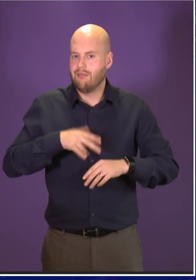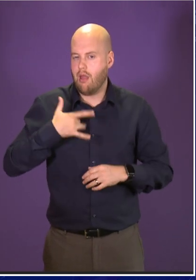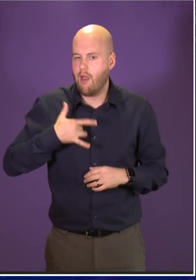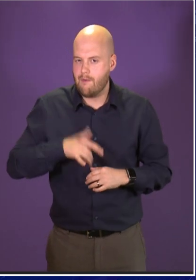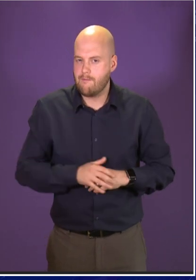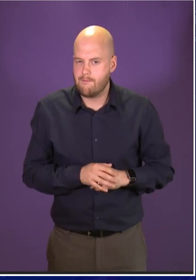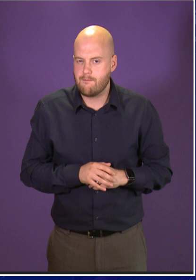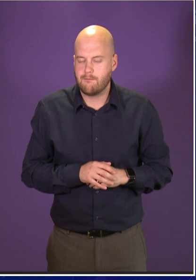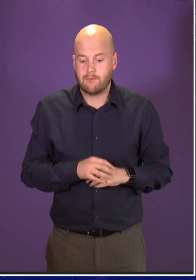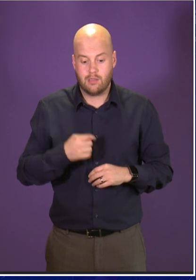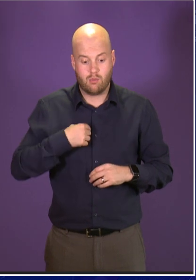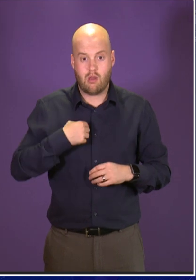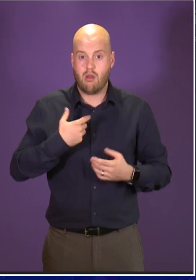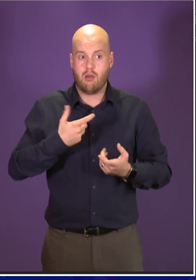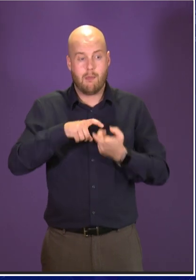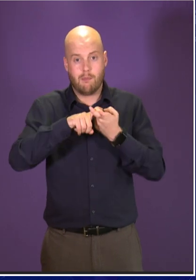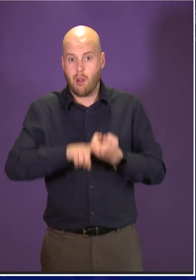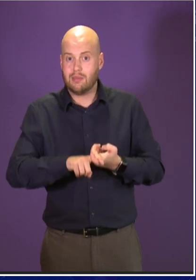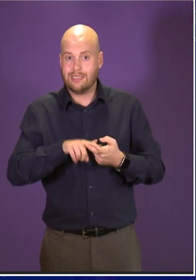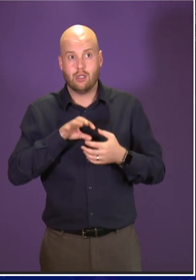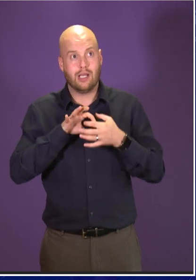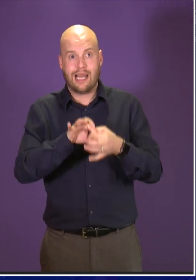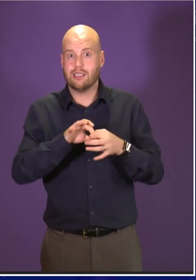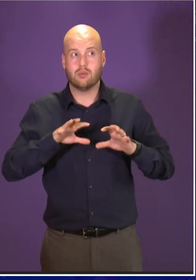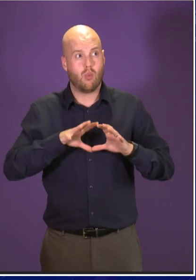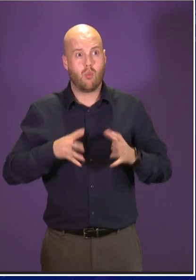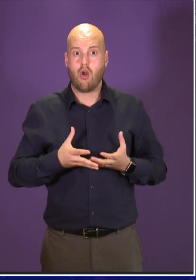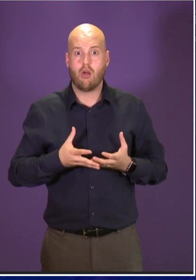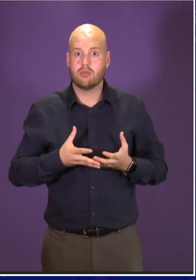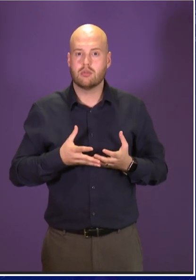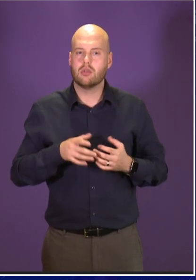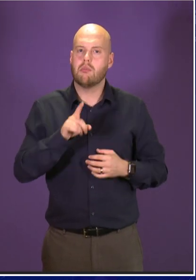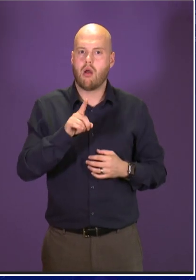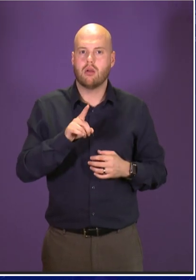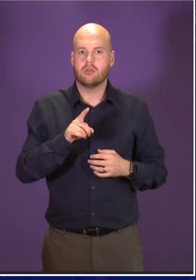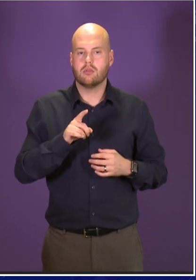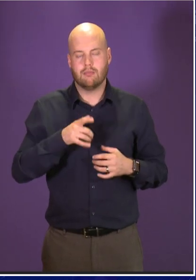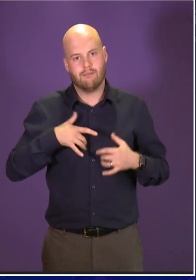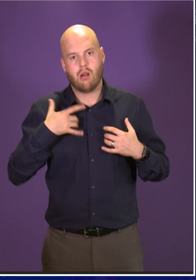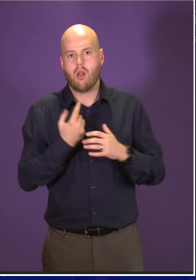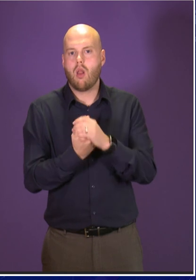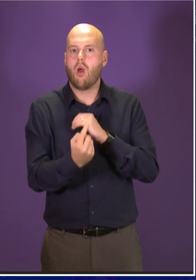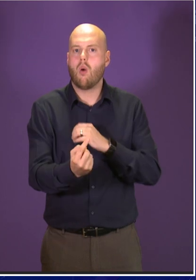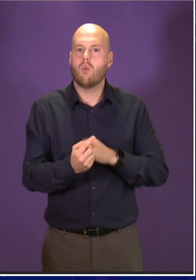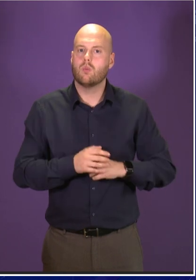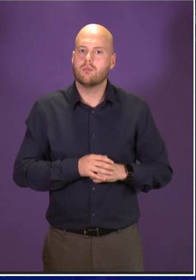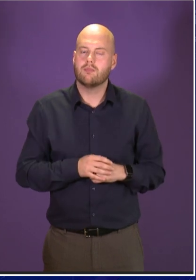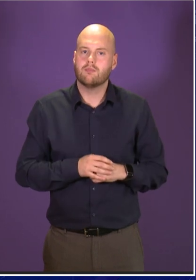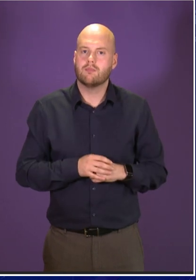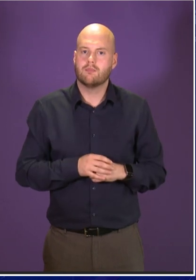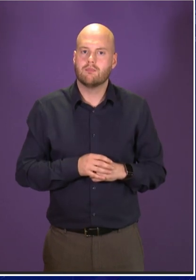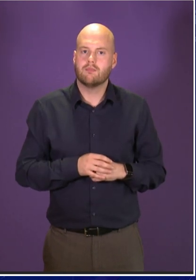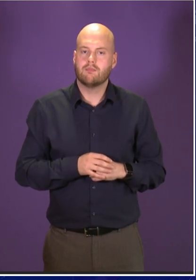permanently connected with the world, yet we can feel as we feel we were completely alone in our homes.